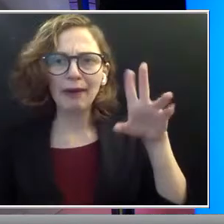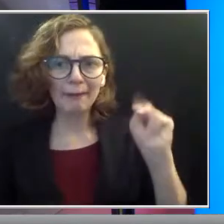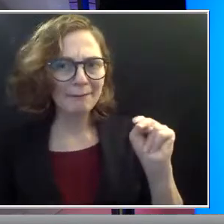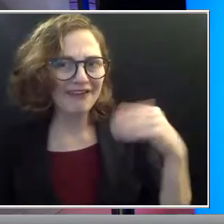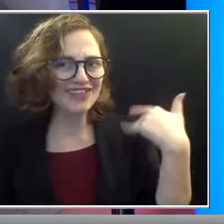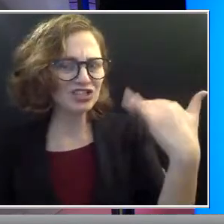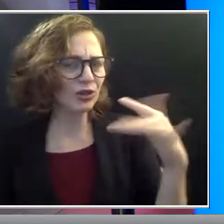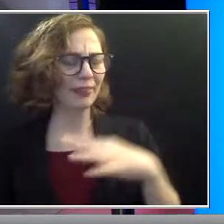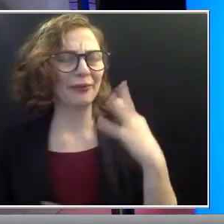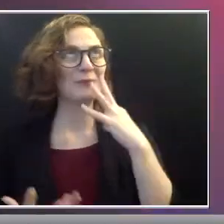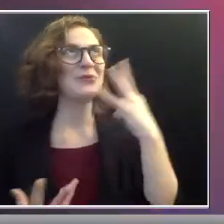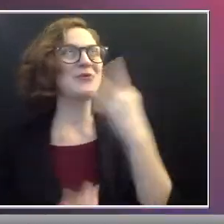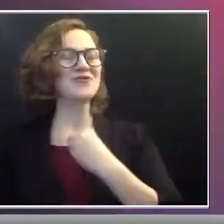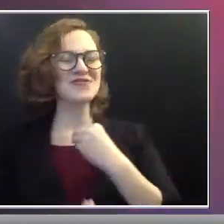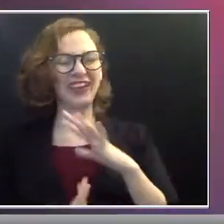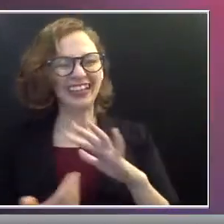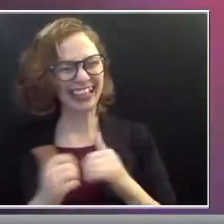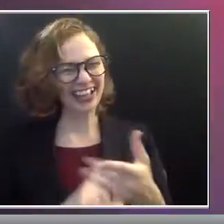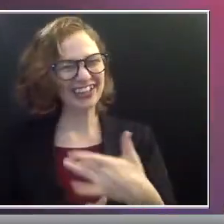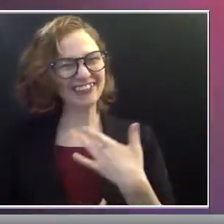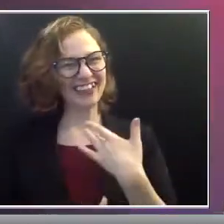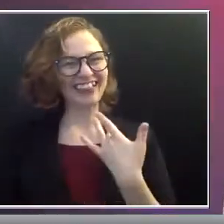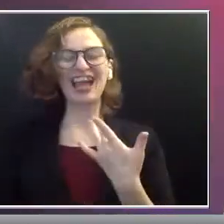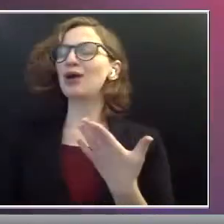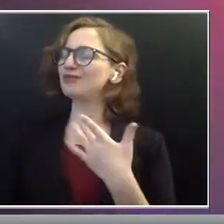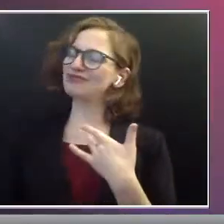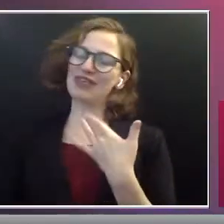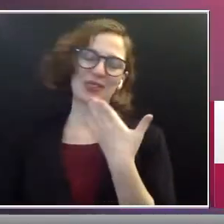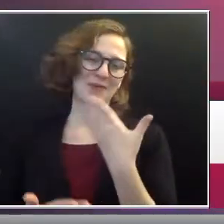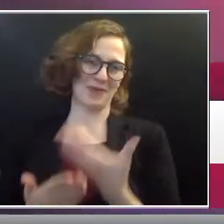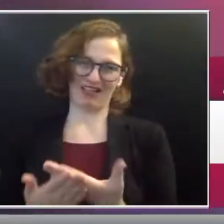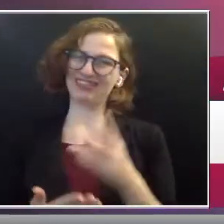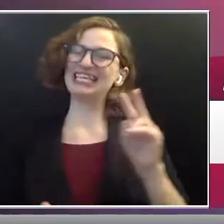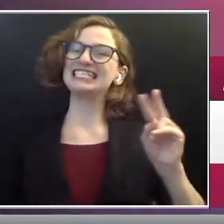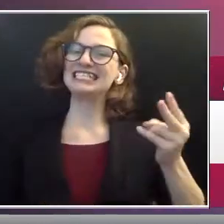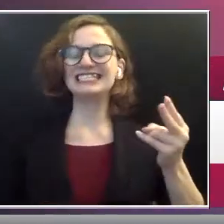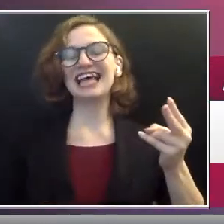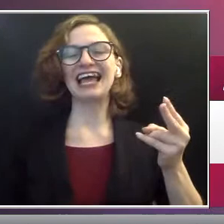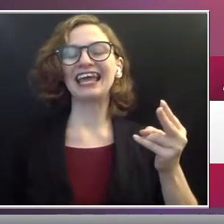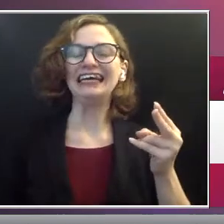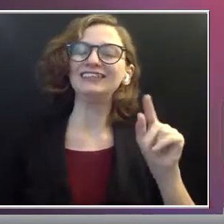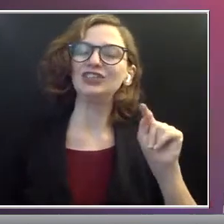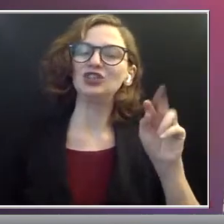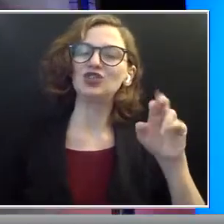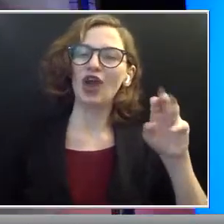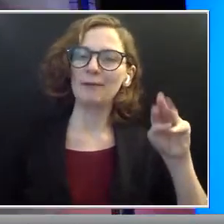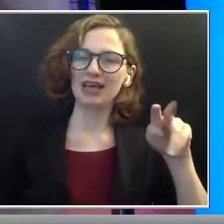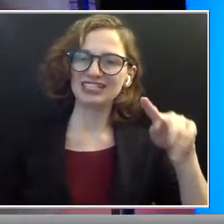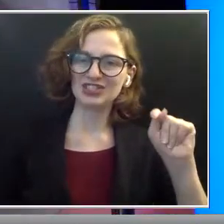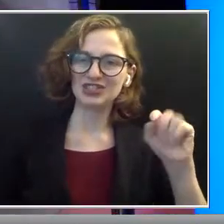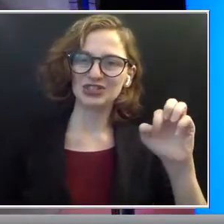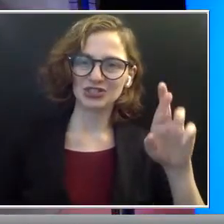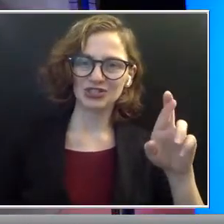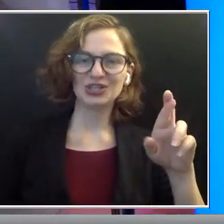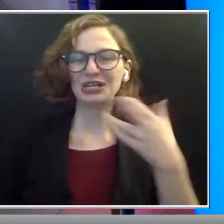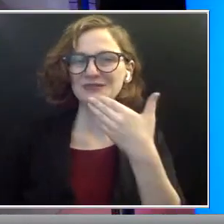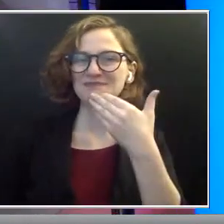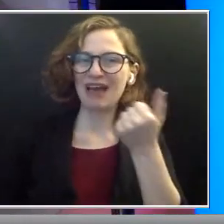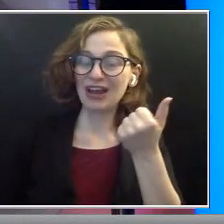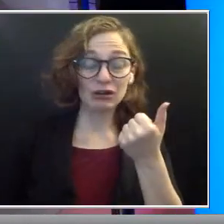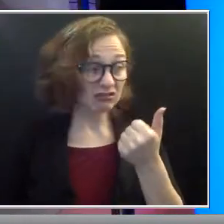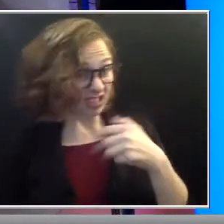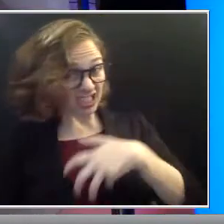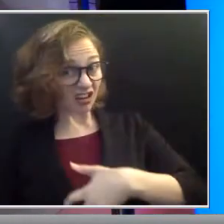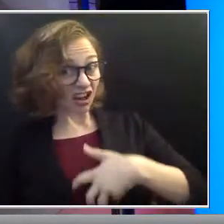feeling really well, yeah. So second trimester has been a little bit better than the first. But are you having any nausea or anything? Not right now. A little